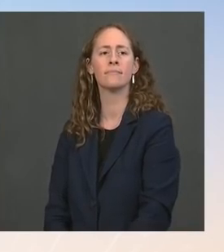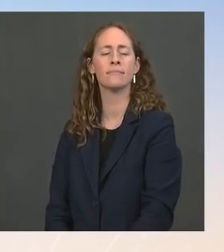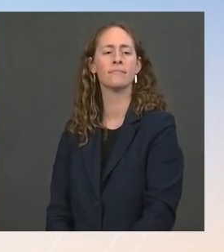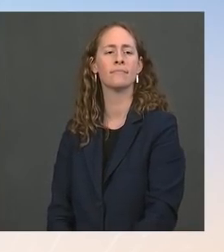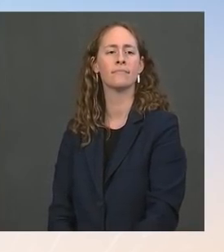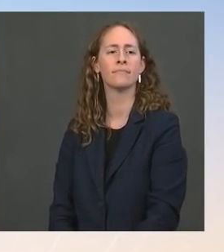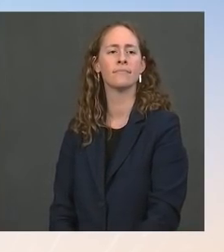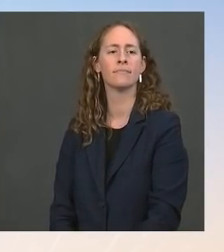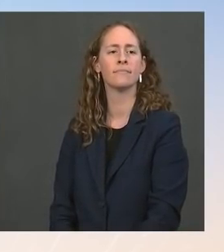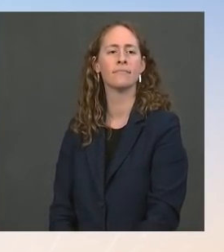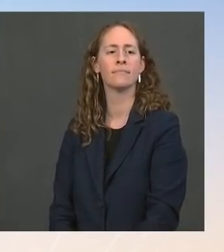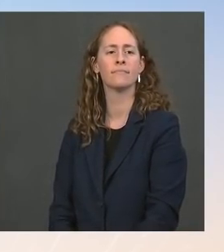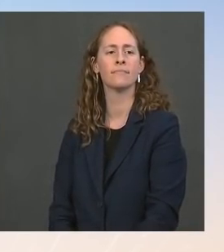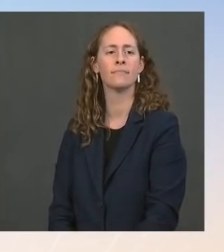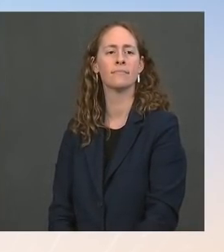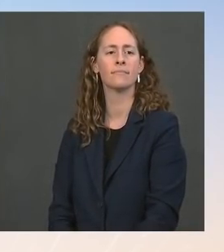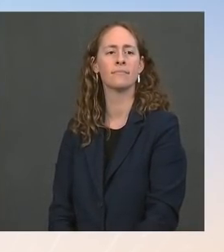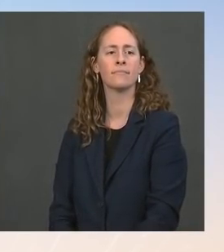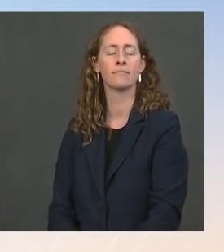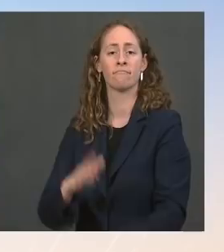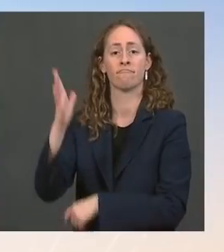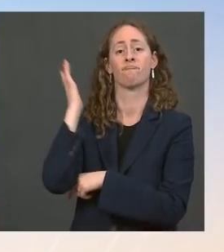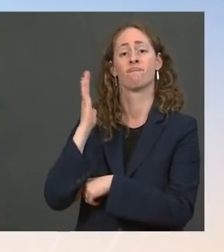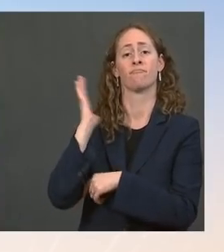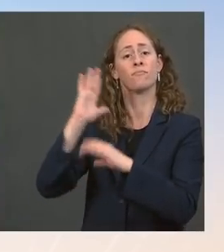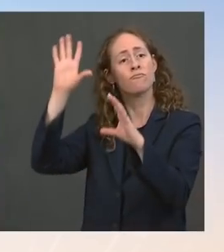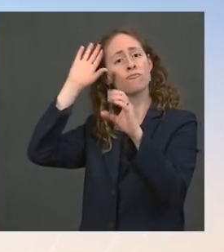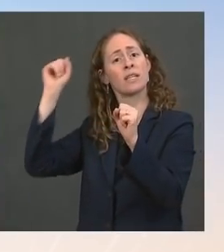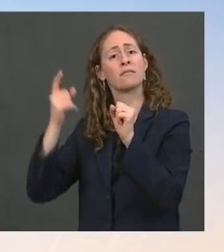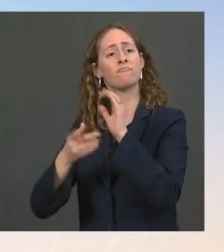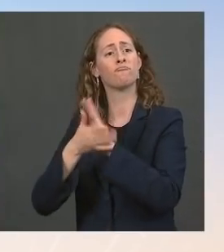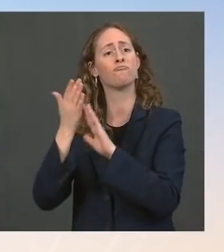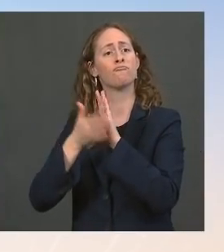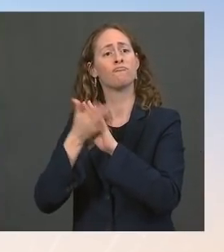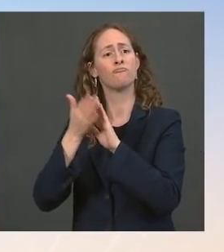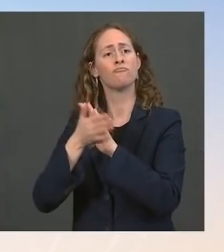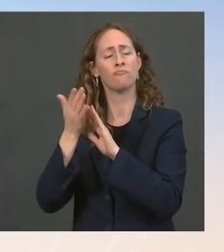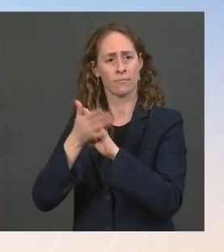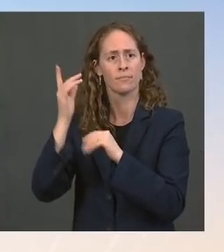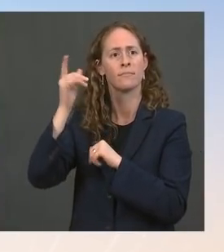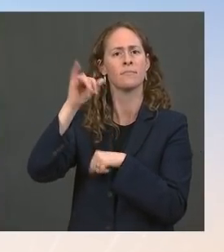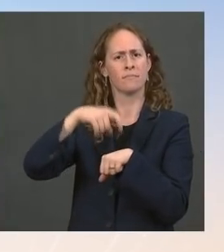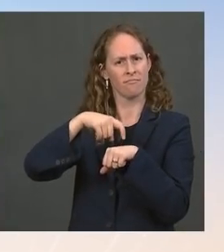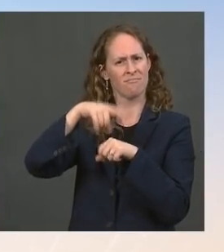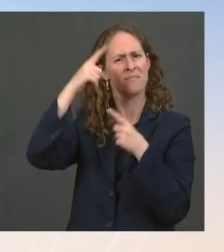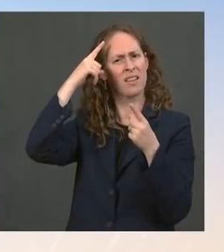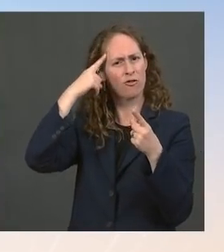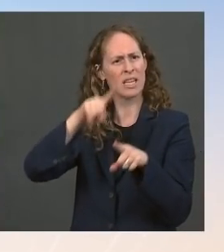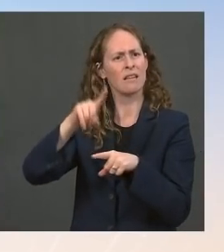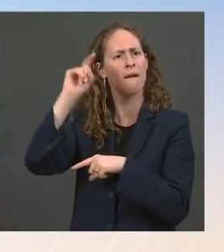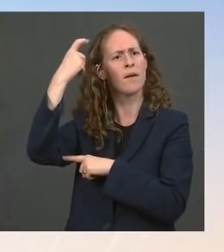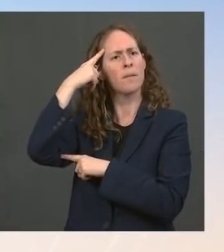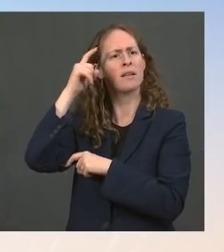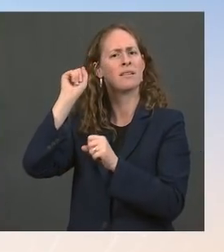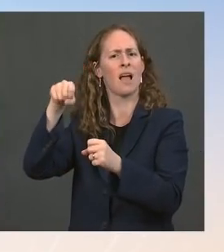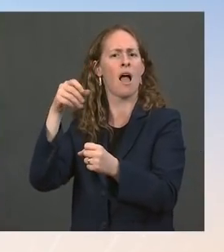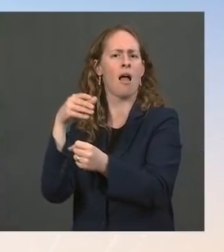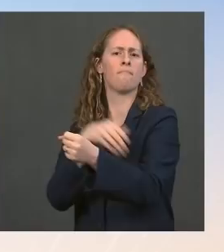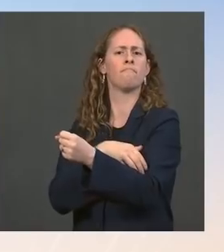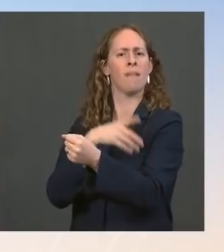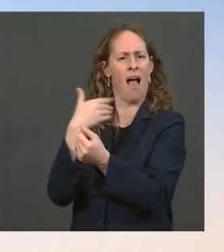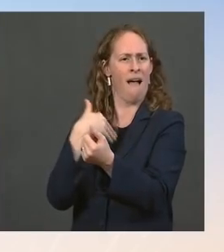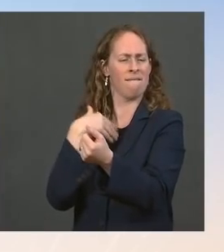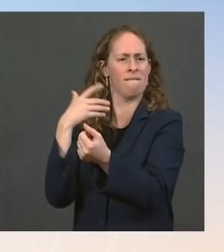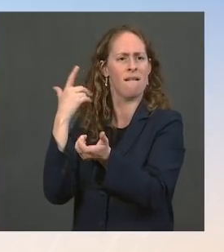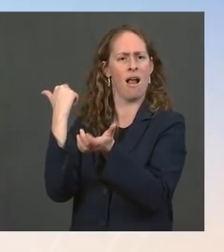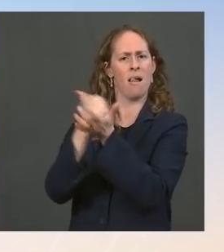on a promise to use government to help people and that he would be able to wield the powers of government effectively.